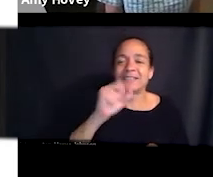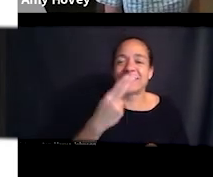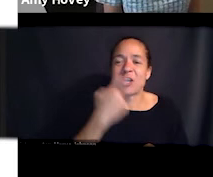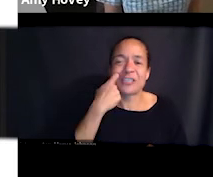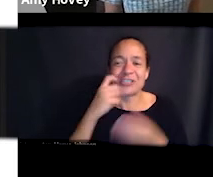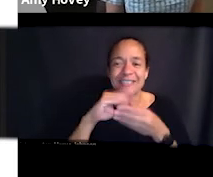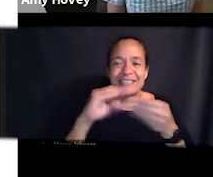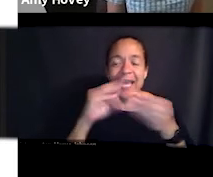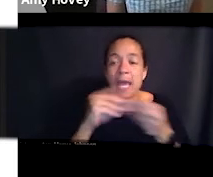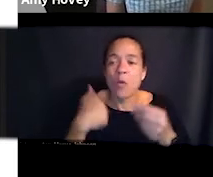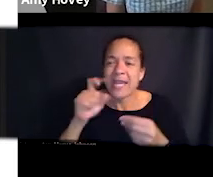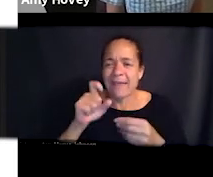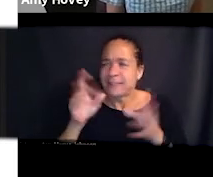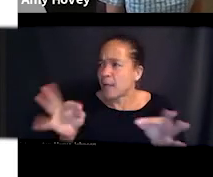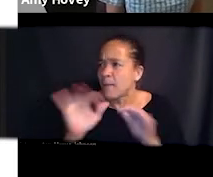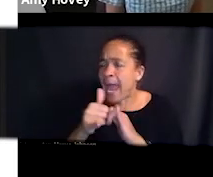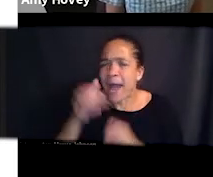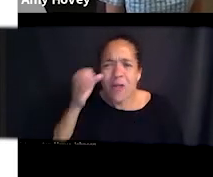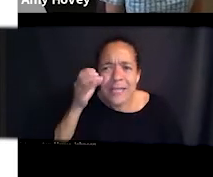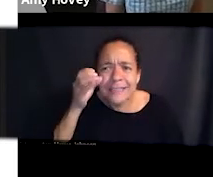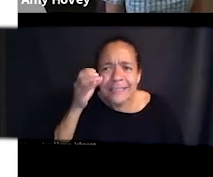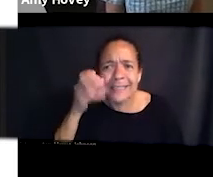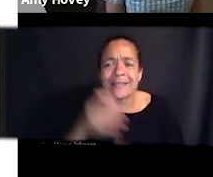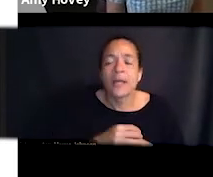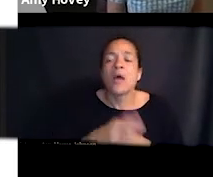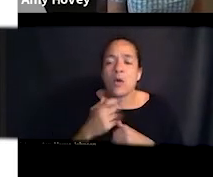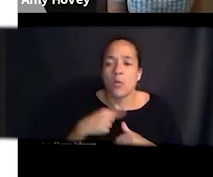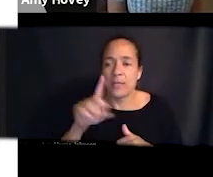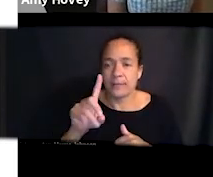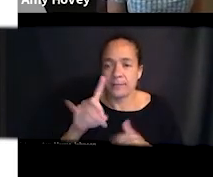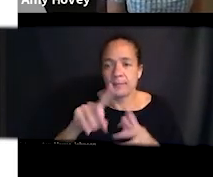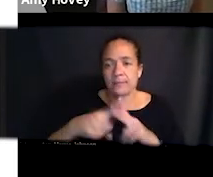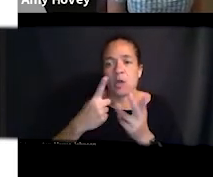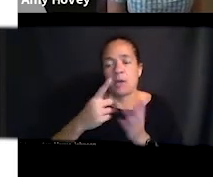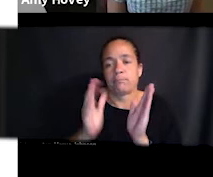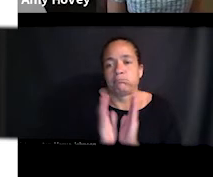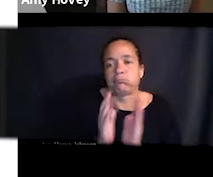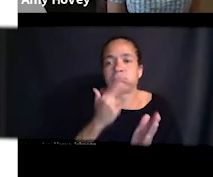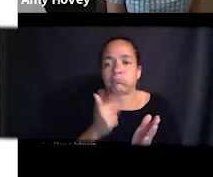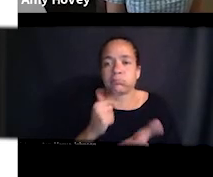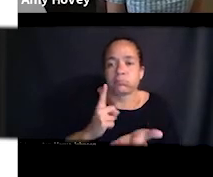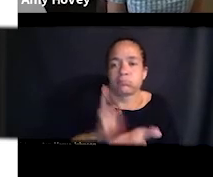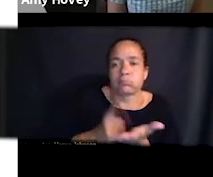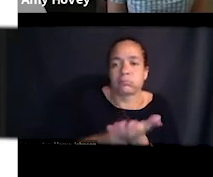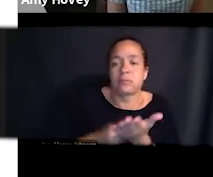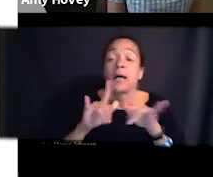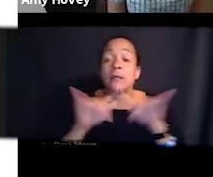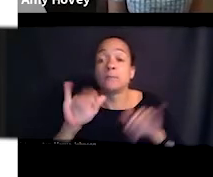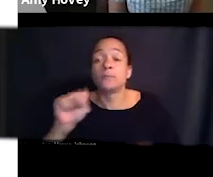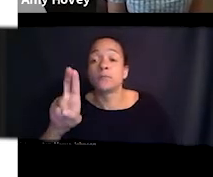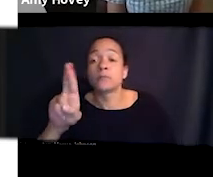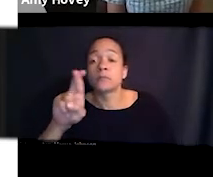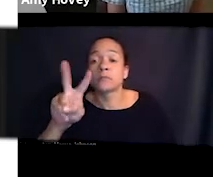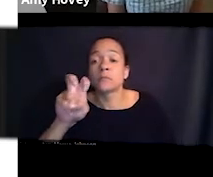right? So we had the small conversations. We also had surveys that we made available online with